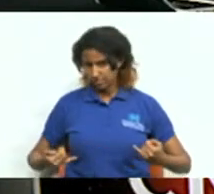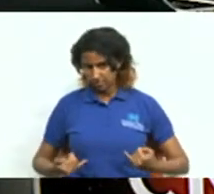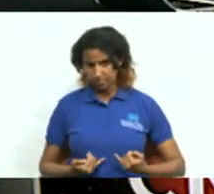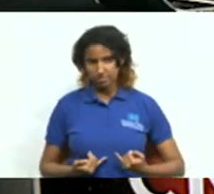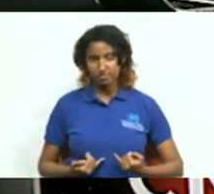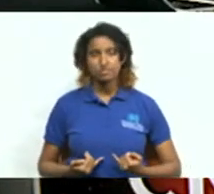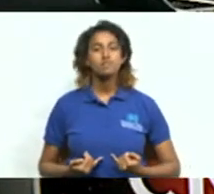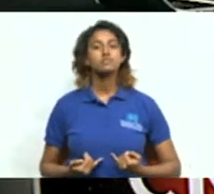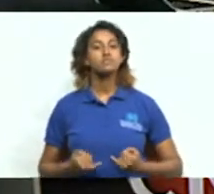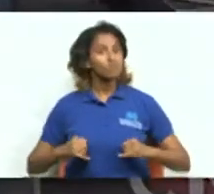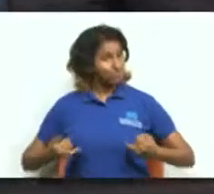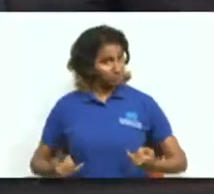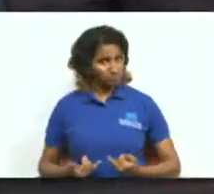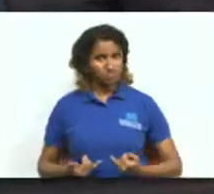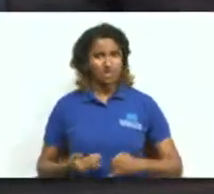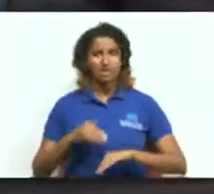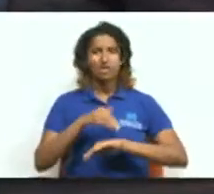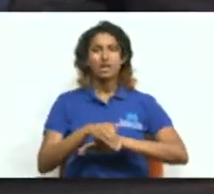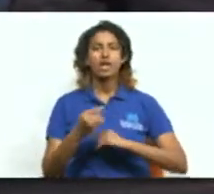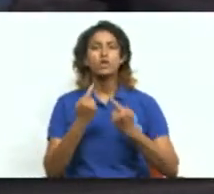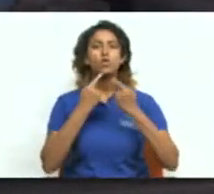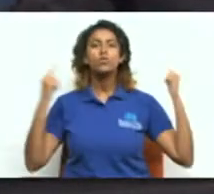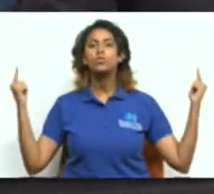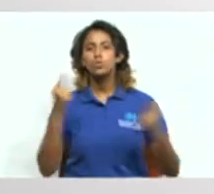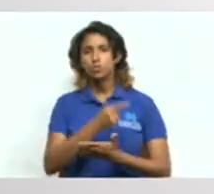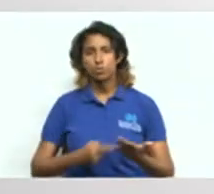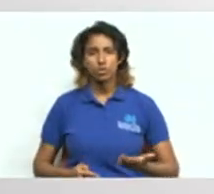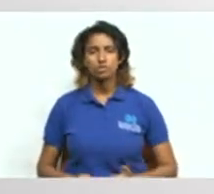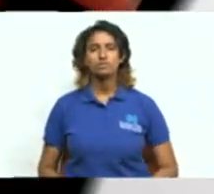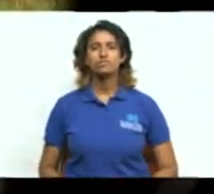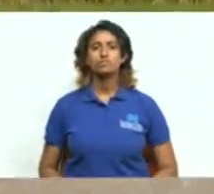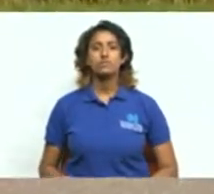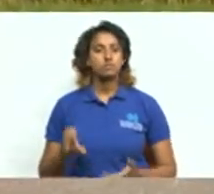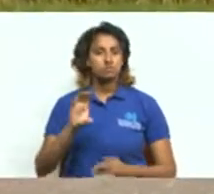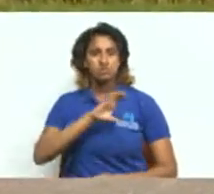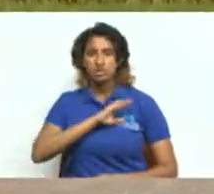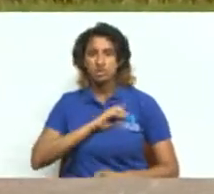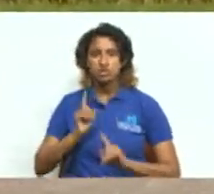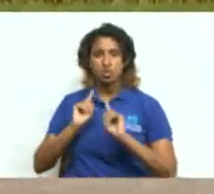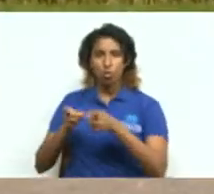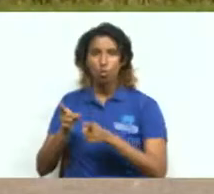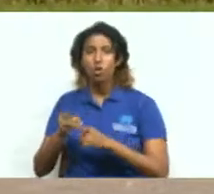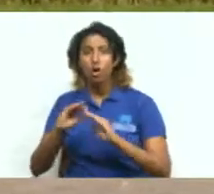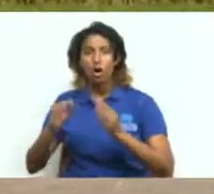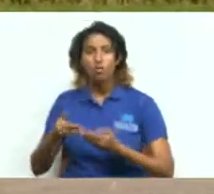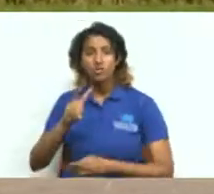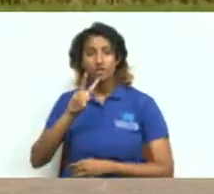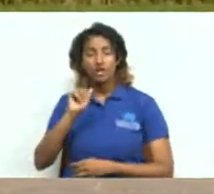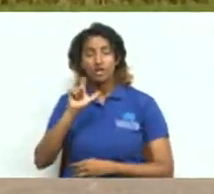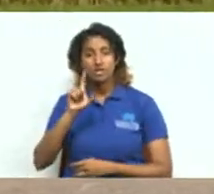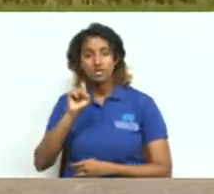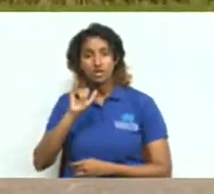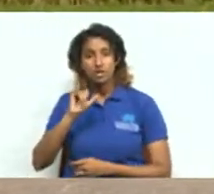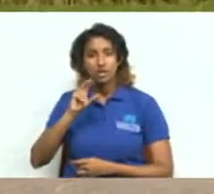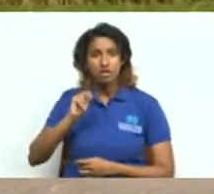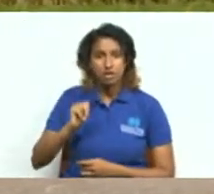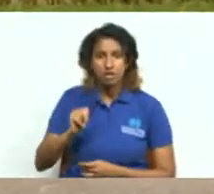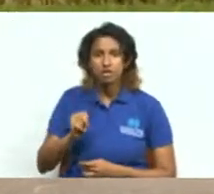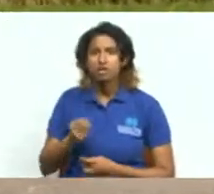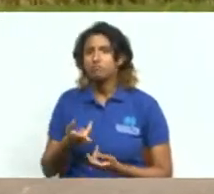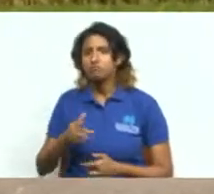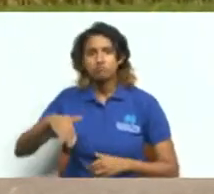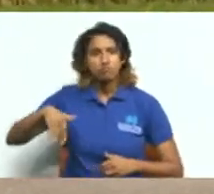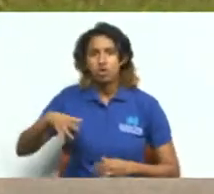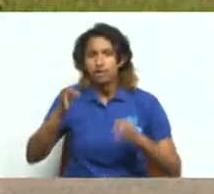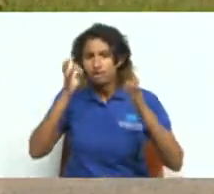Colleen Hussein with Your Weather. Let's tell you what's making the news tonight. Authorities return to the Mathura's Valsain home after growing uncertainty